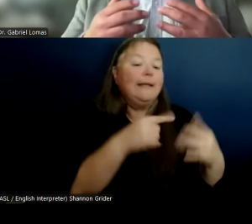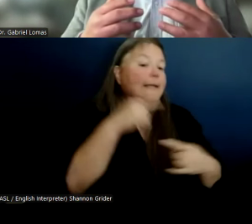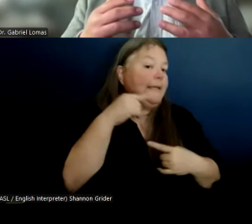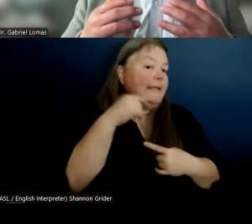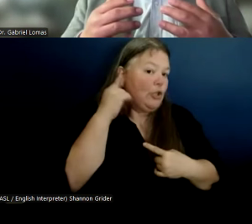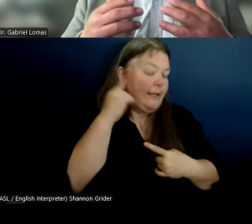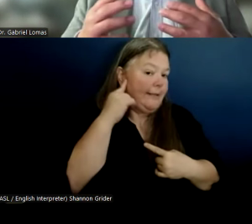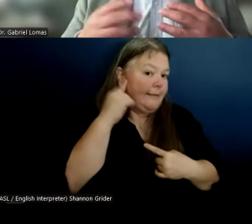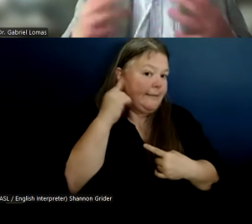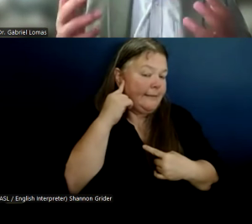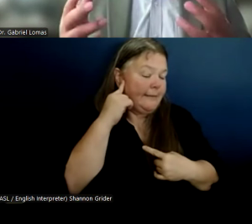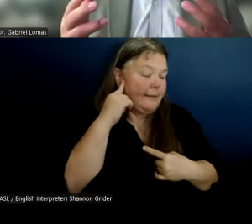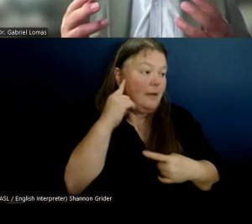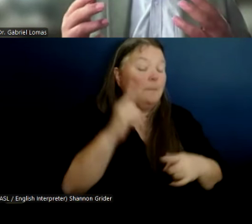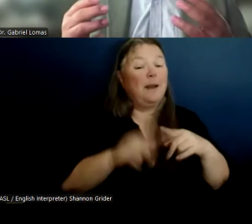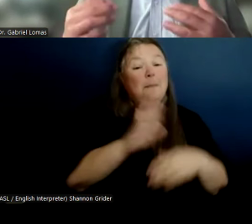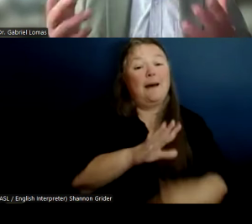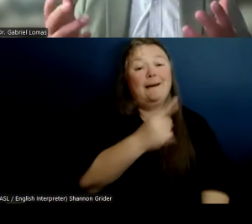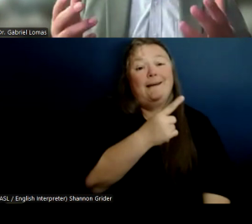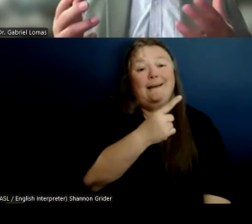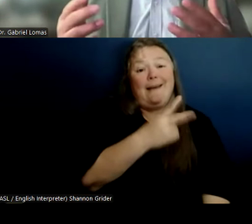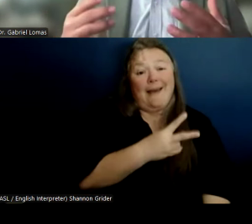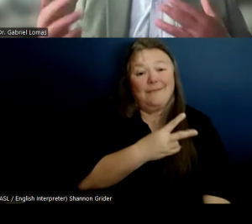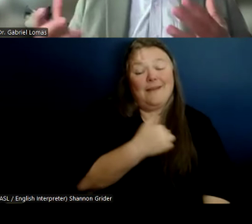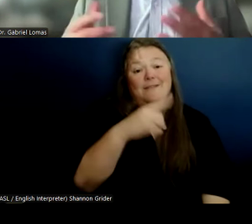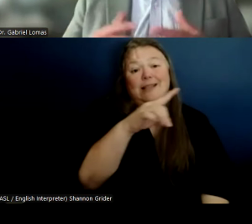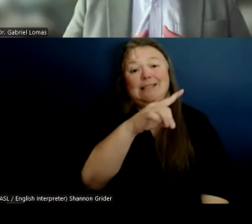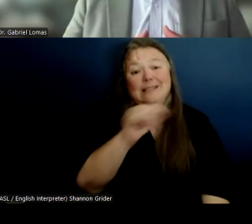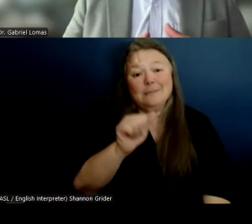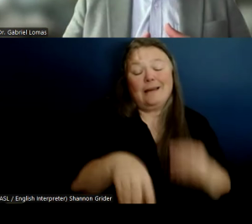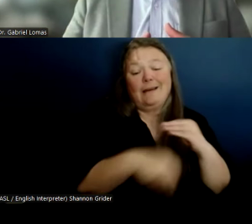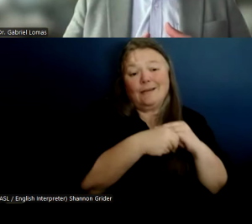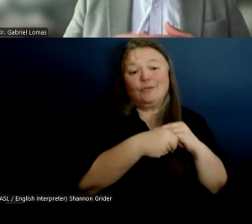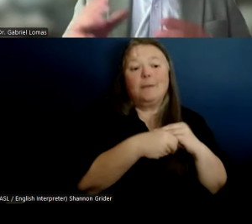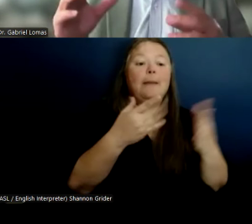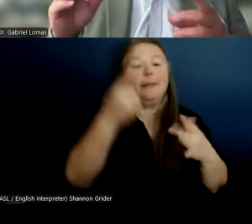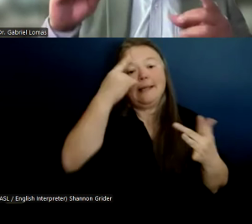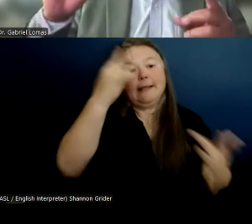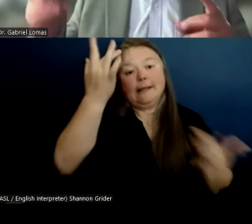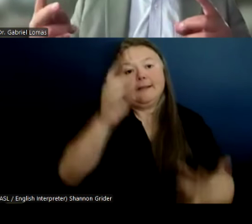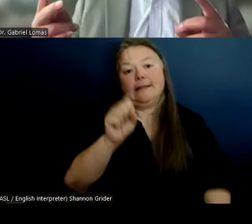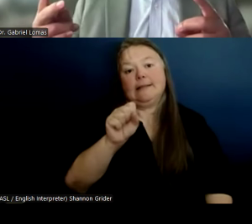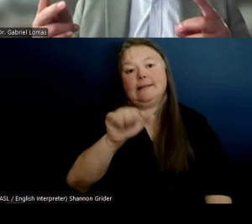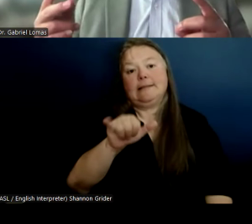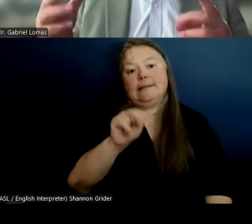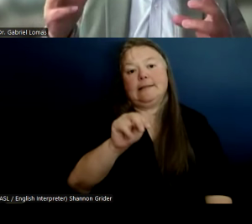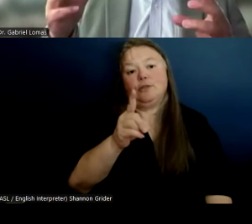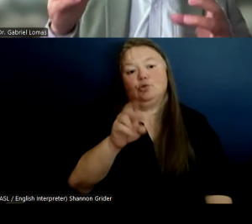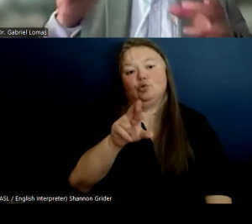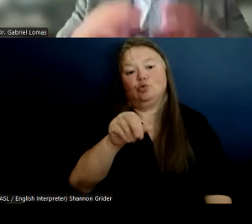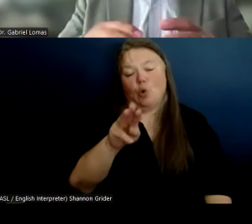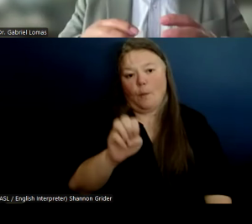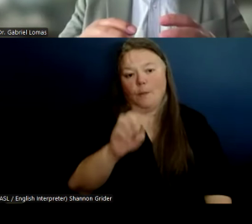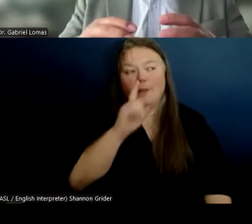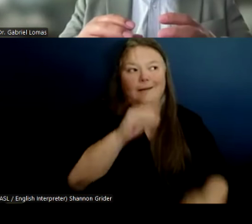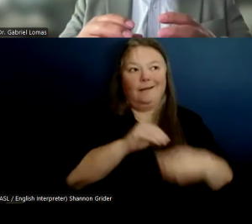half of deaf people have a disability, maybe a syndrome or something like that that causes challenges. And when you think about that disability, you think, how